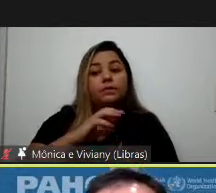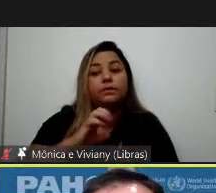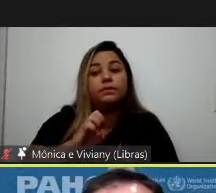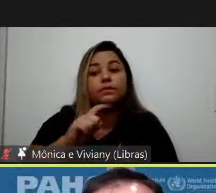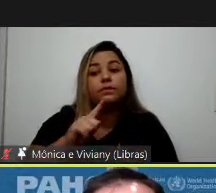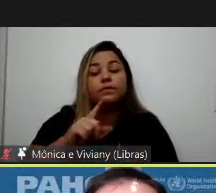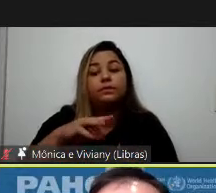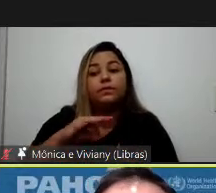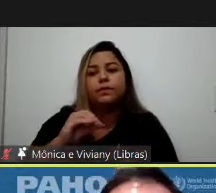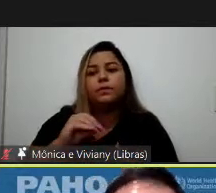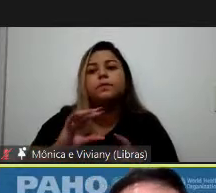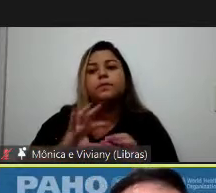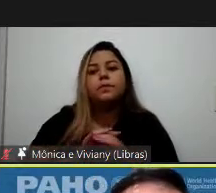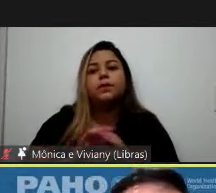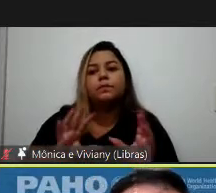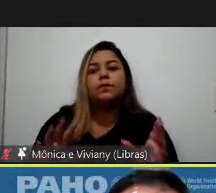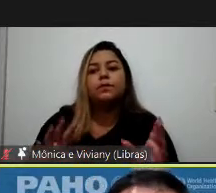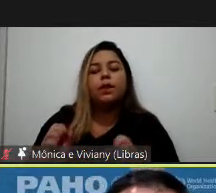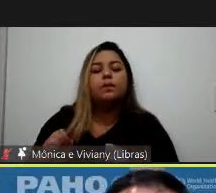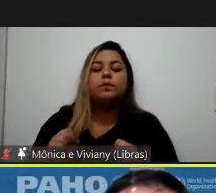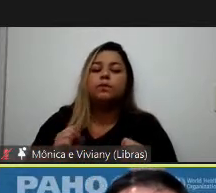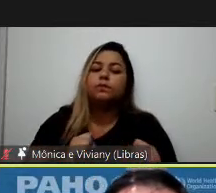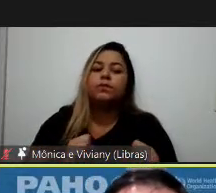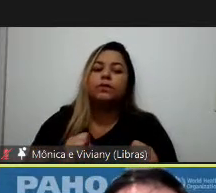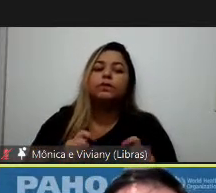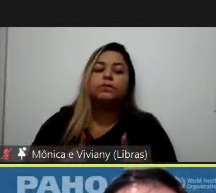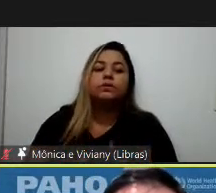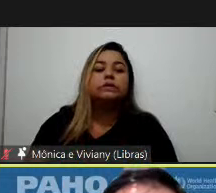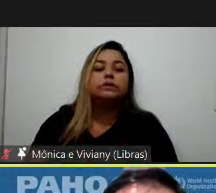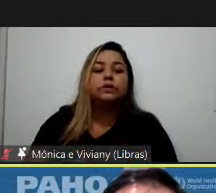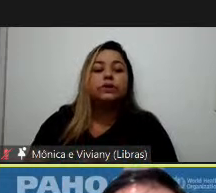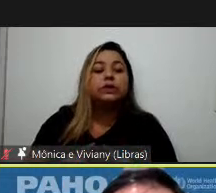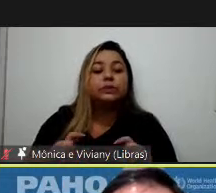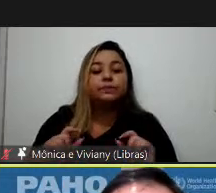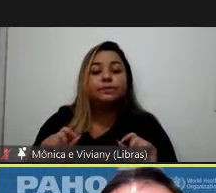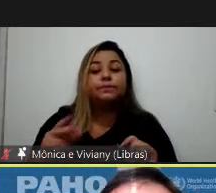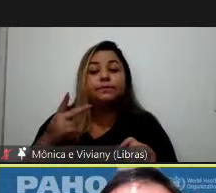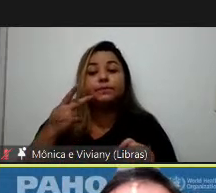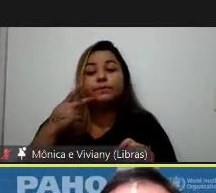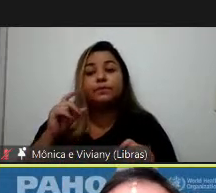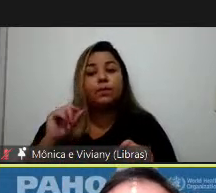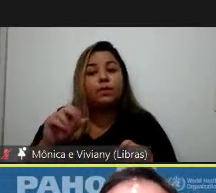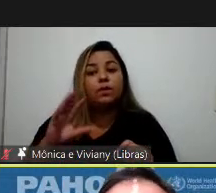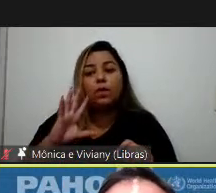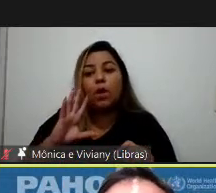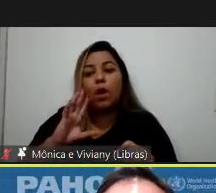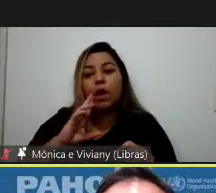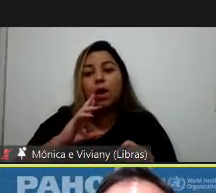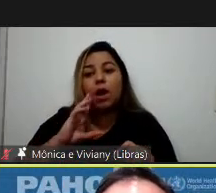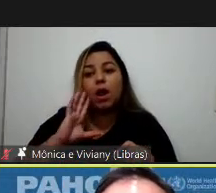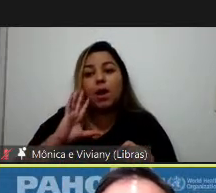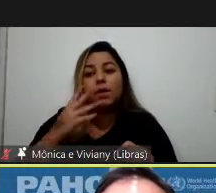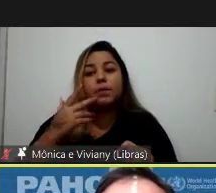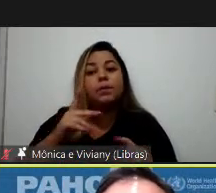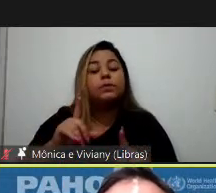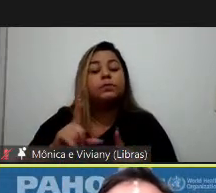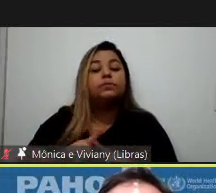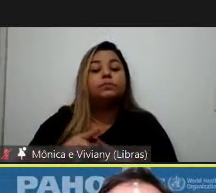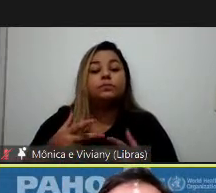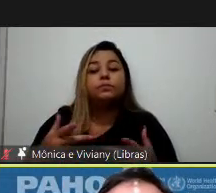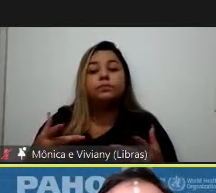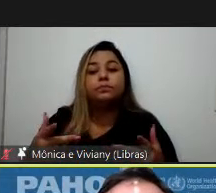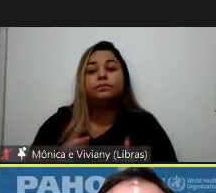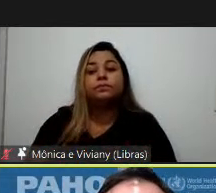these elements, information that make it possible for them to do this monitoring of the nutritional state of the population to be able to solve this